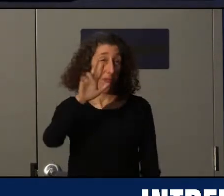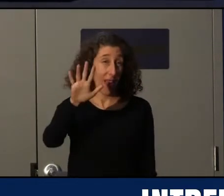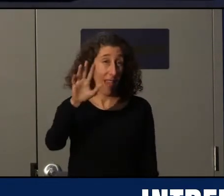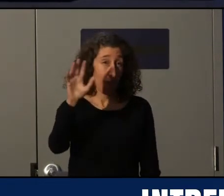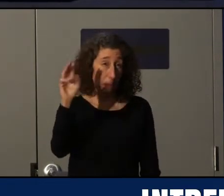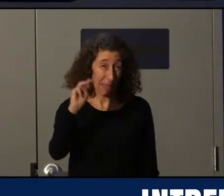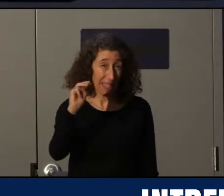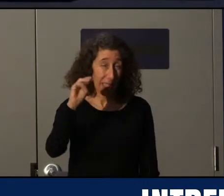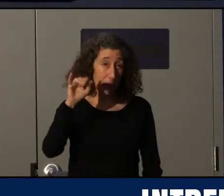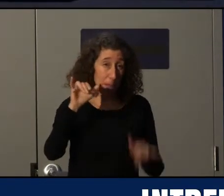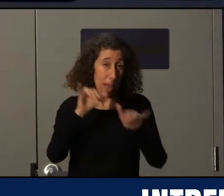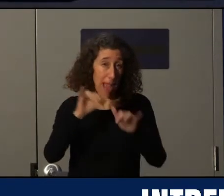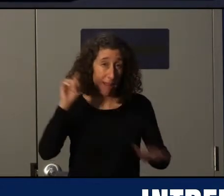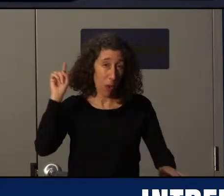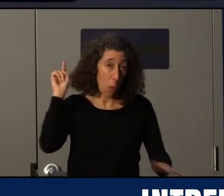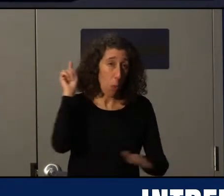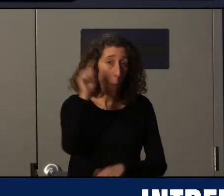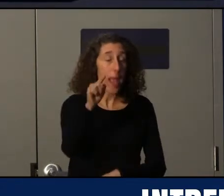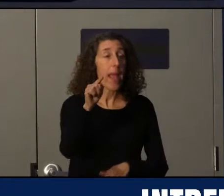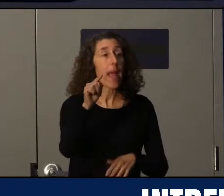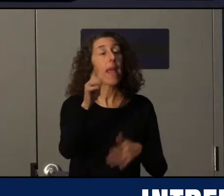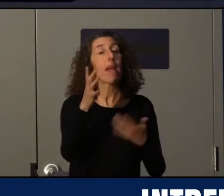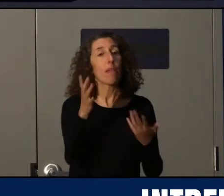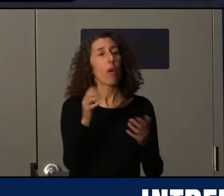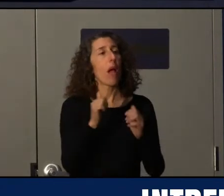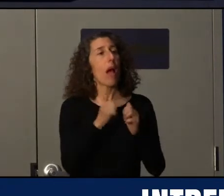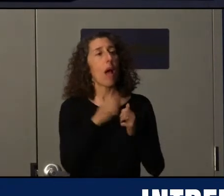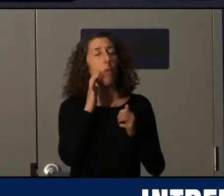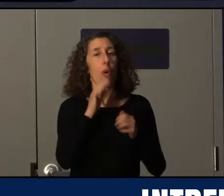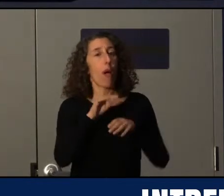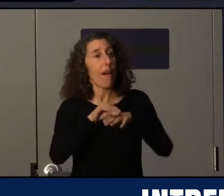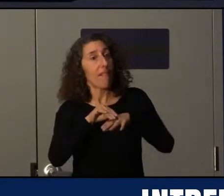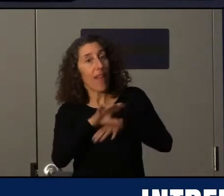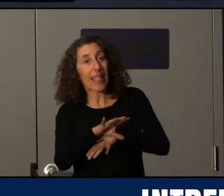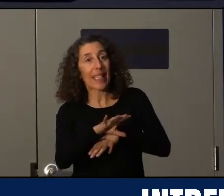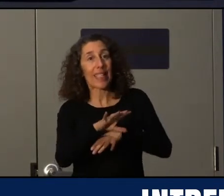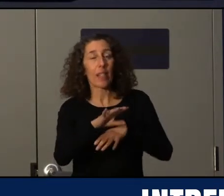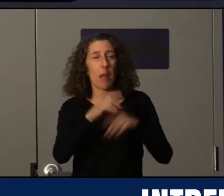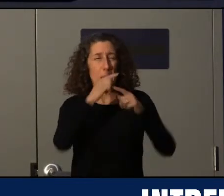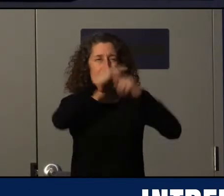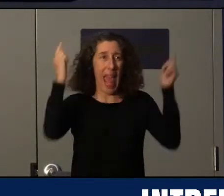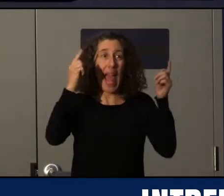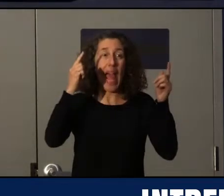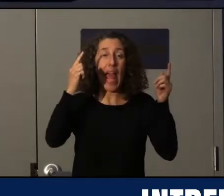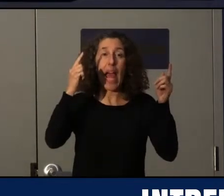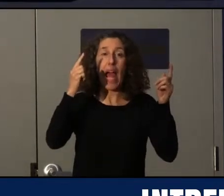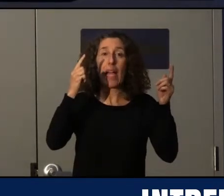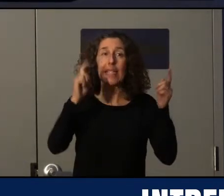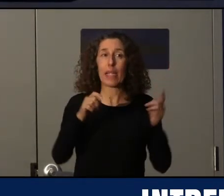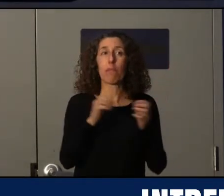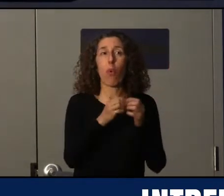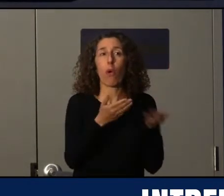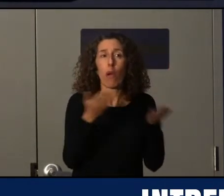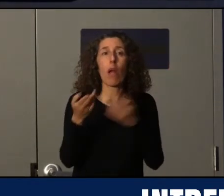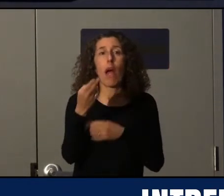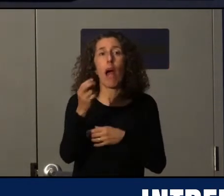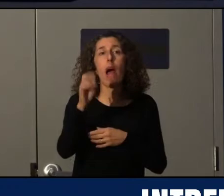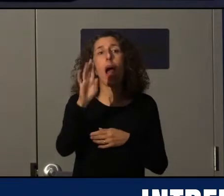and the human is going to be even more important. And I'm looking forward to the Star Trek holodeck, quite honestly, to be part of what solves that